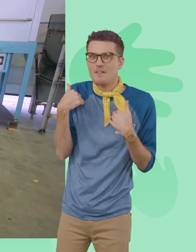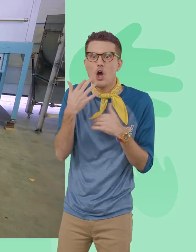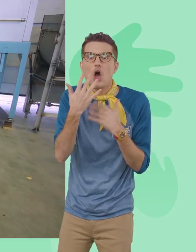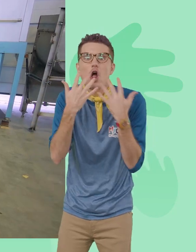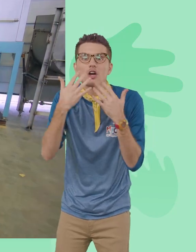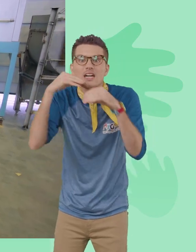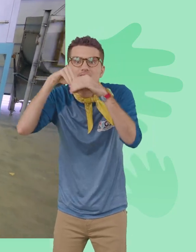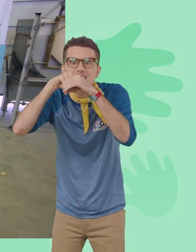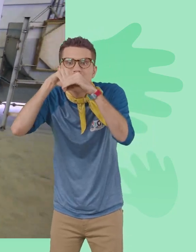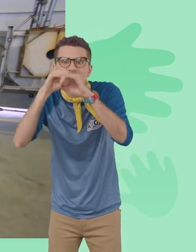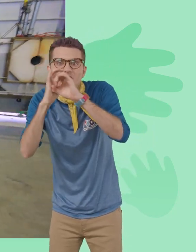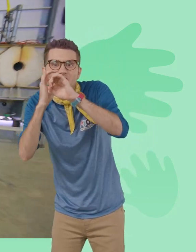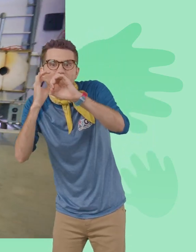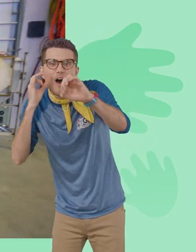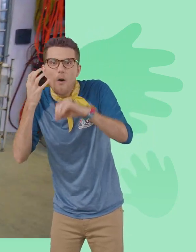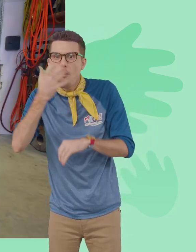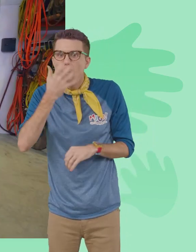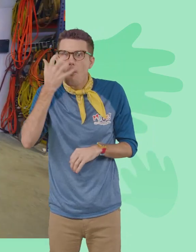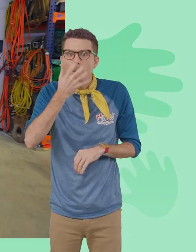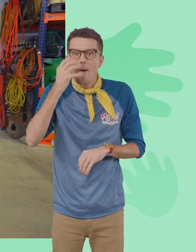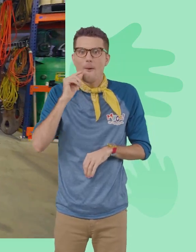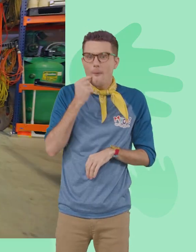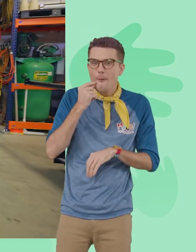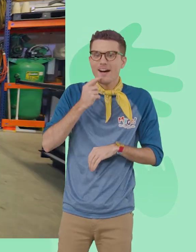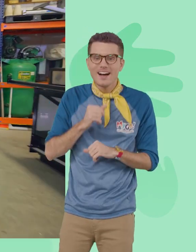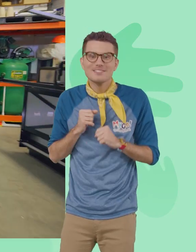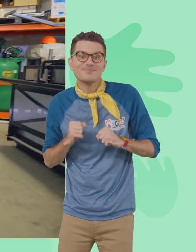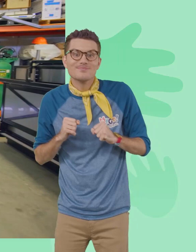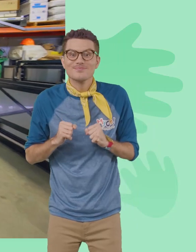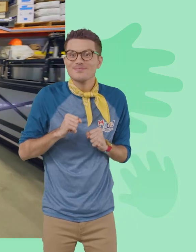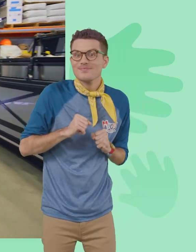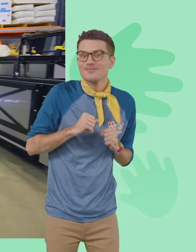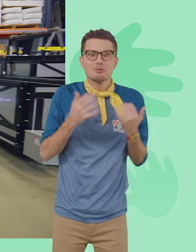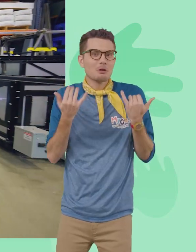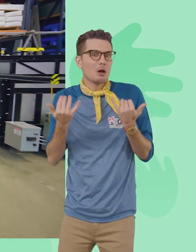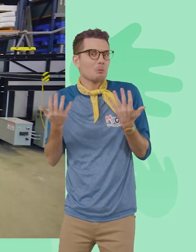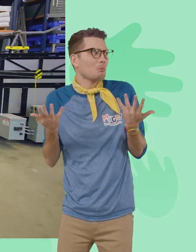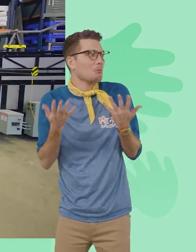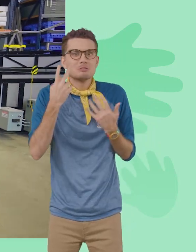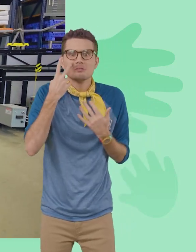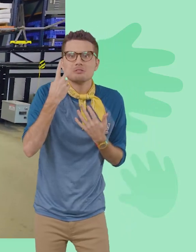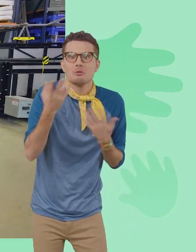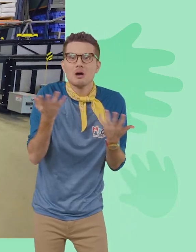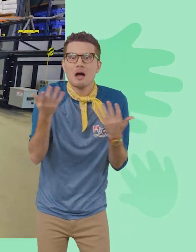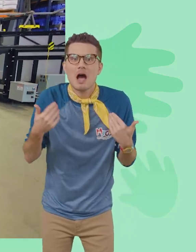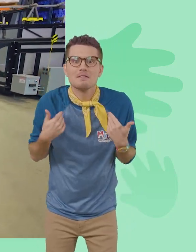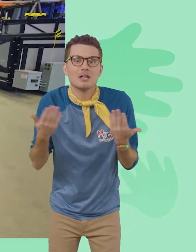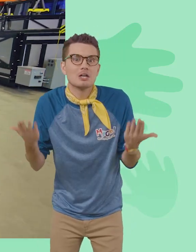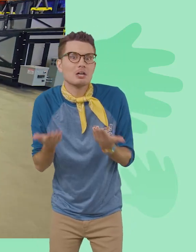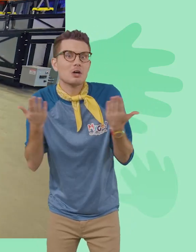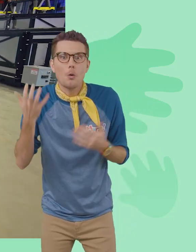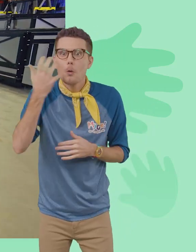inside! Whoa! Okay! Okay, let's see what they have here. Whoa! Check it out! Yeah!